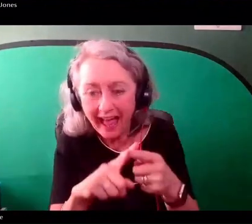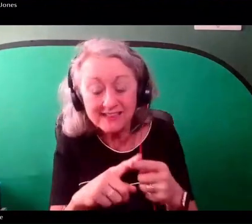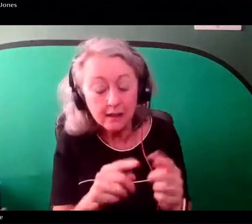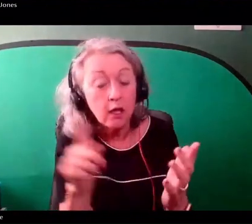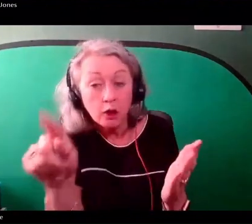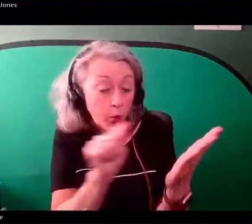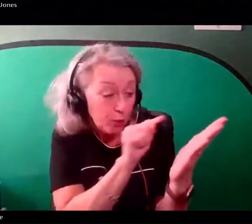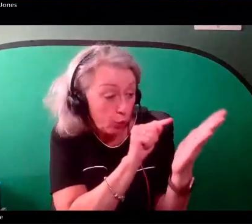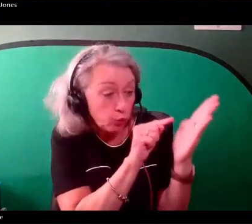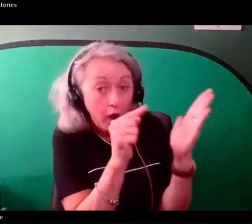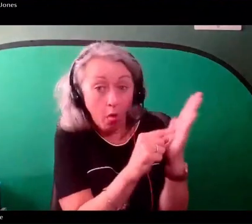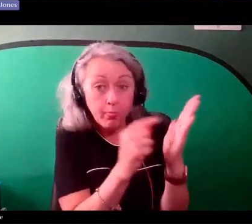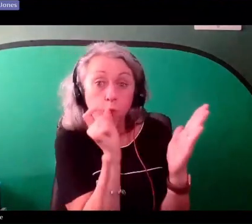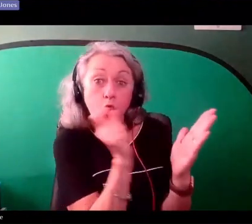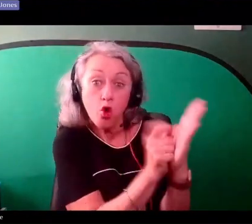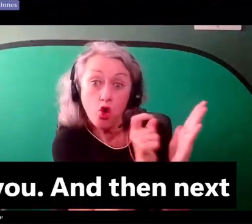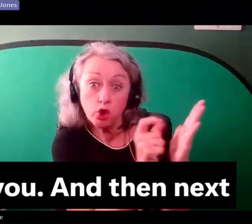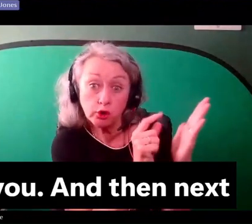screen.